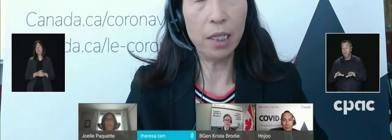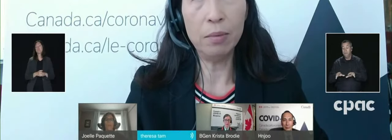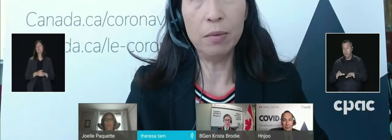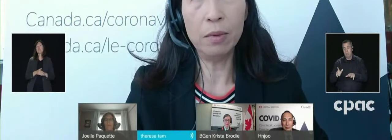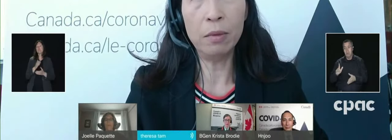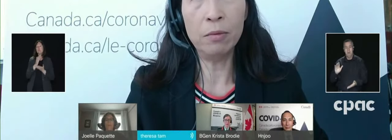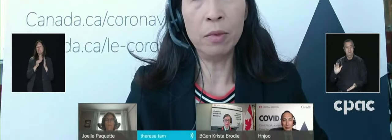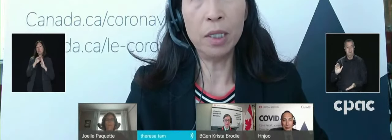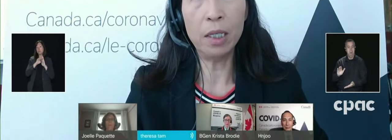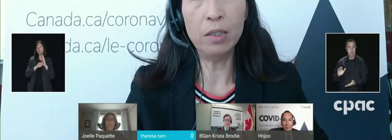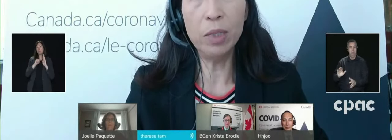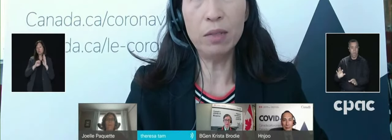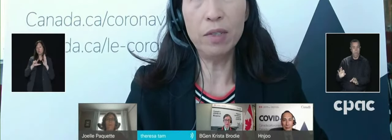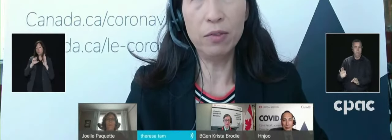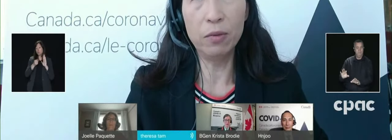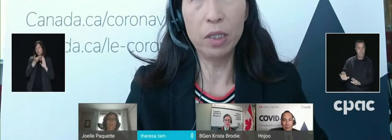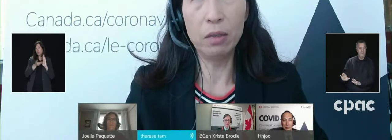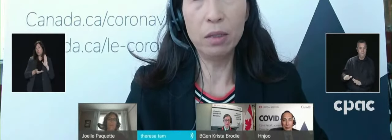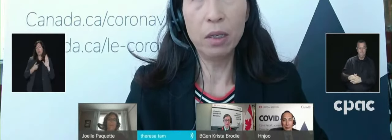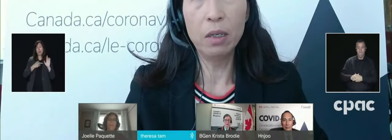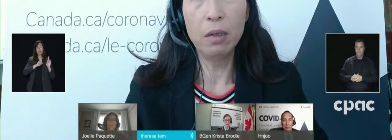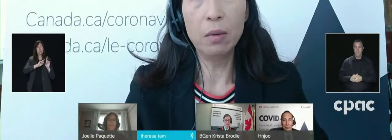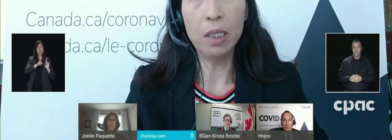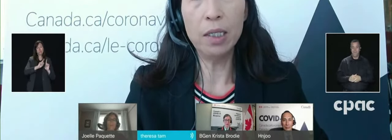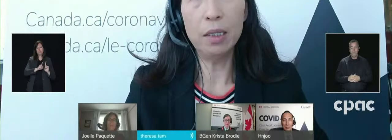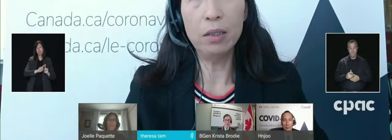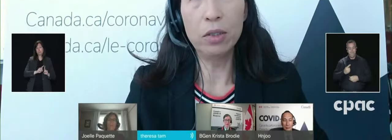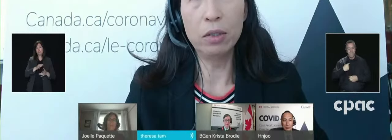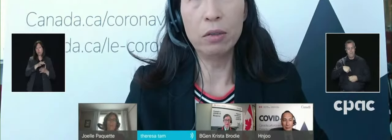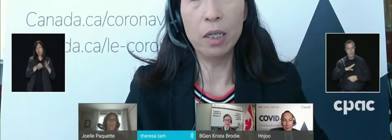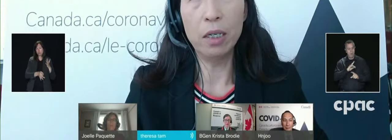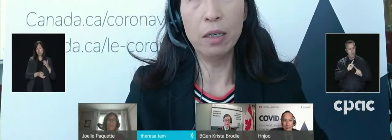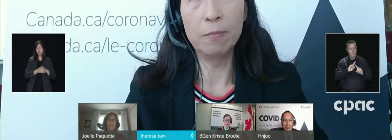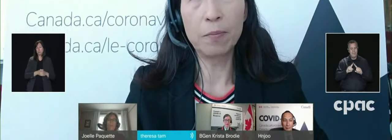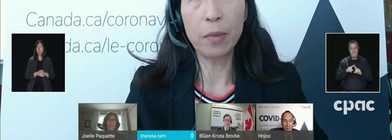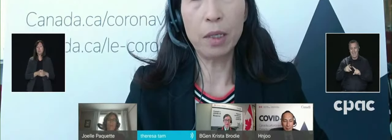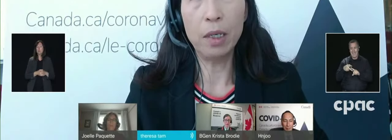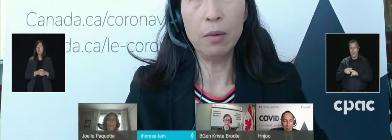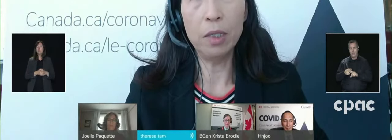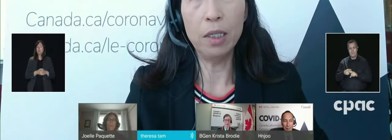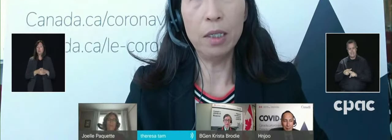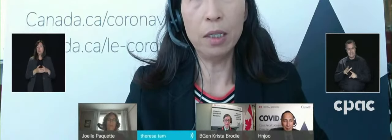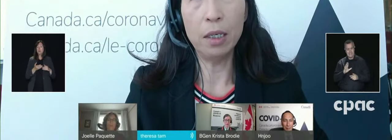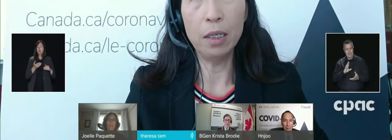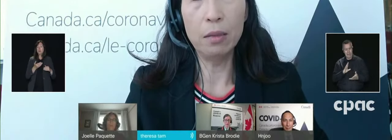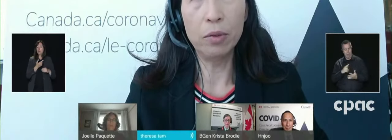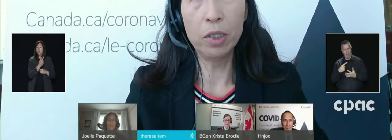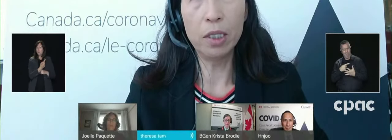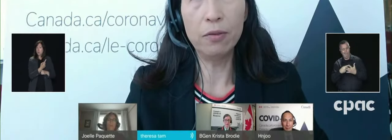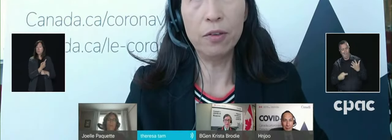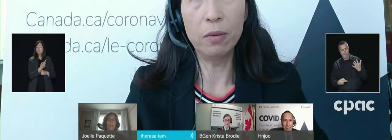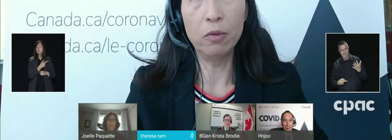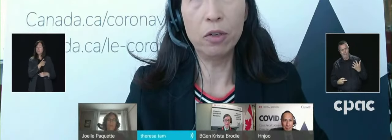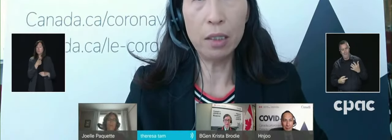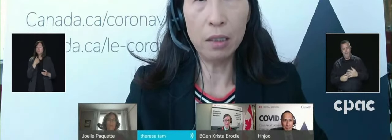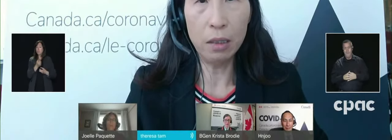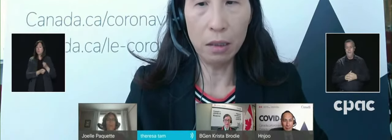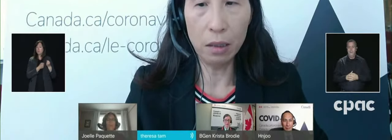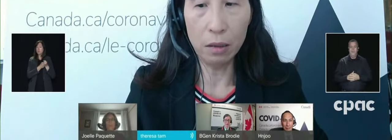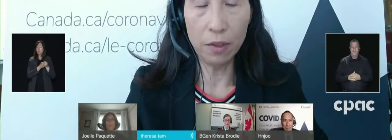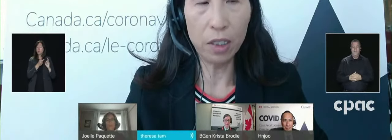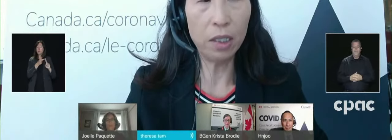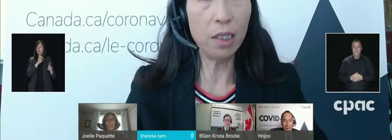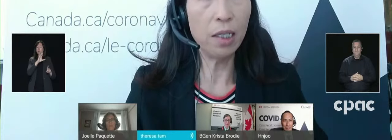tools, there's a suite of different ones. One is a tool that we supported from